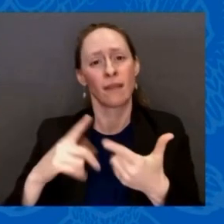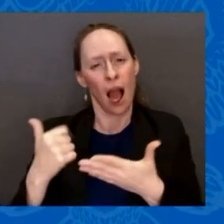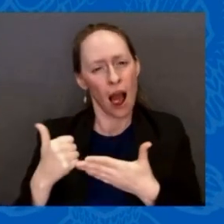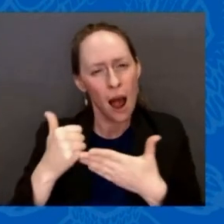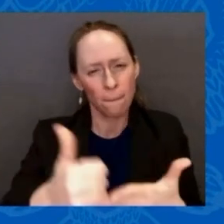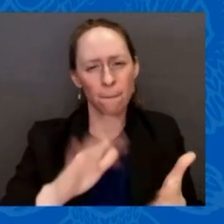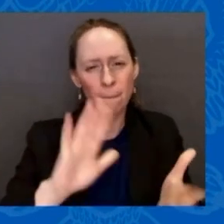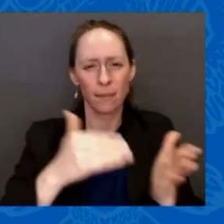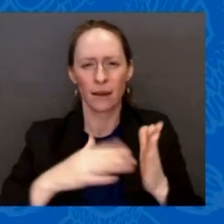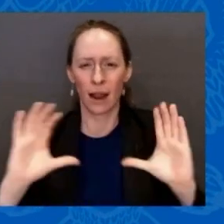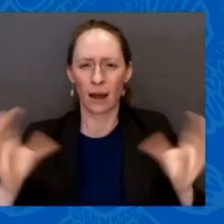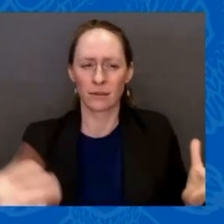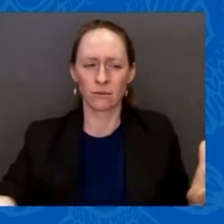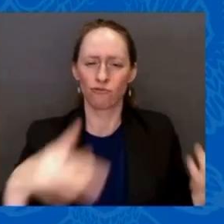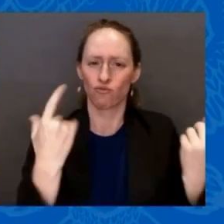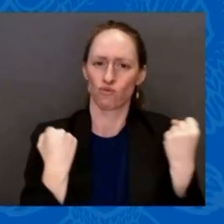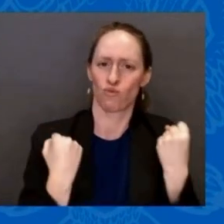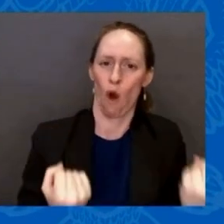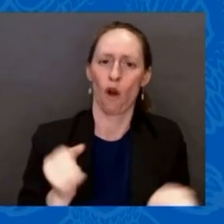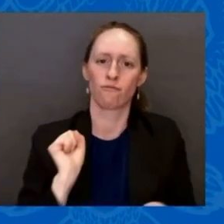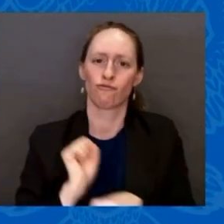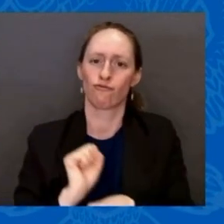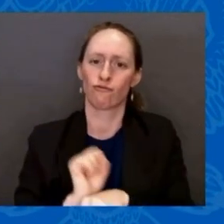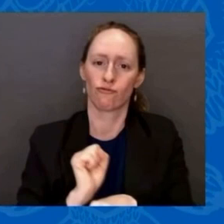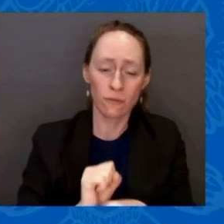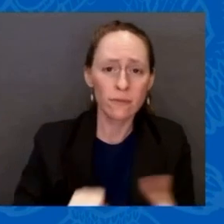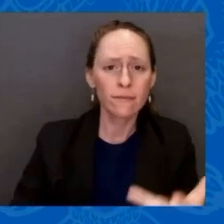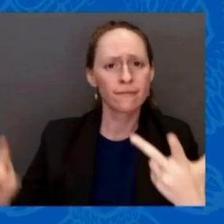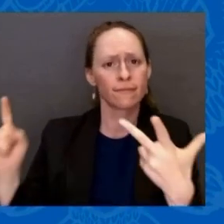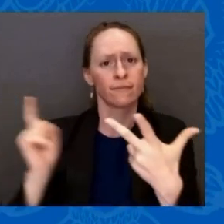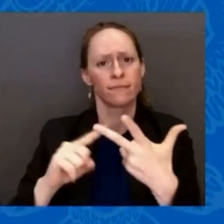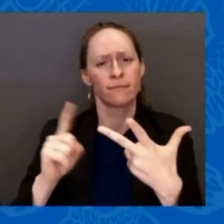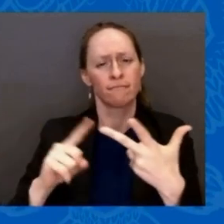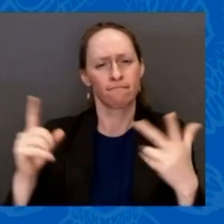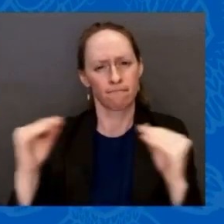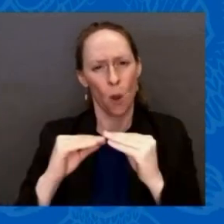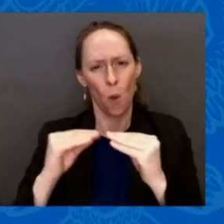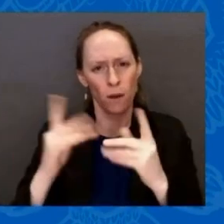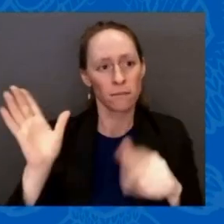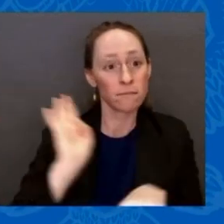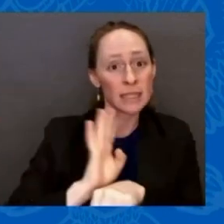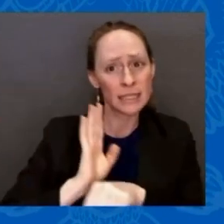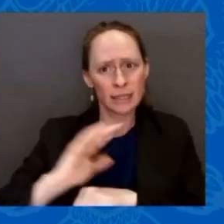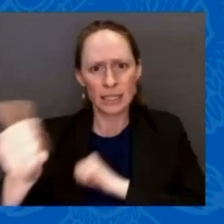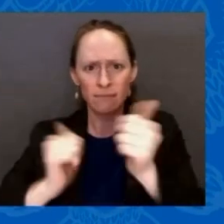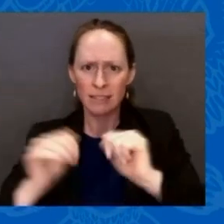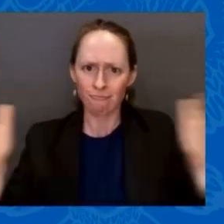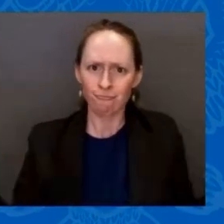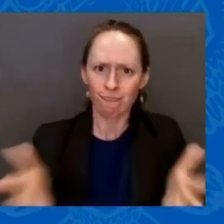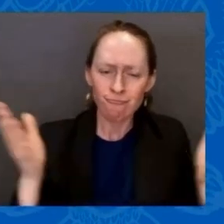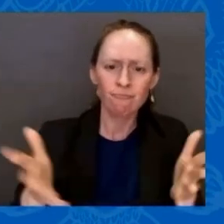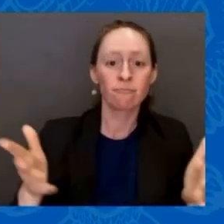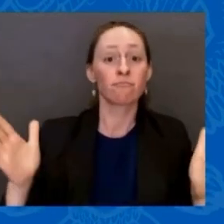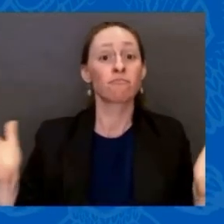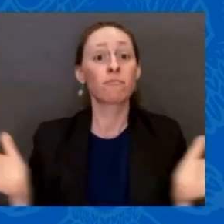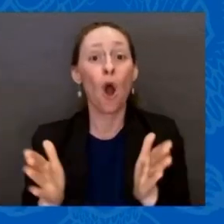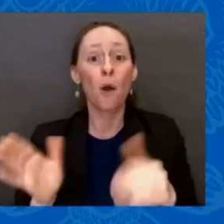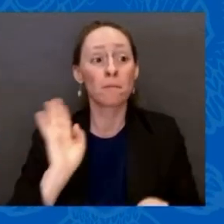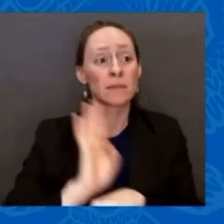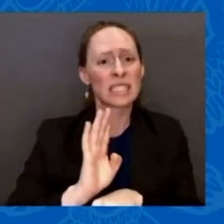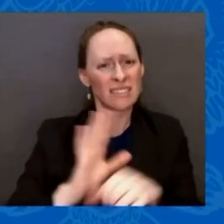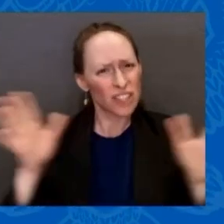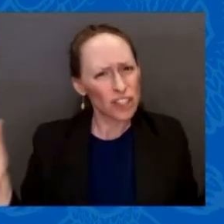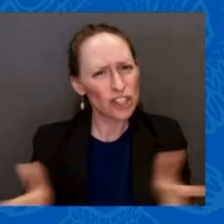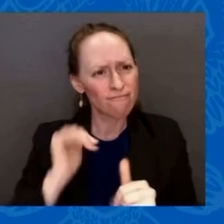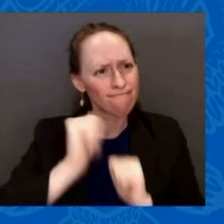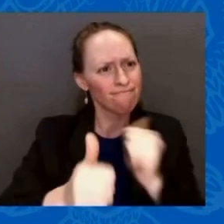competition to lower costs to help small businesses. Here's what I mean by all this. Under trickle-down economics, it didn't matter whether